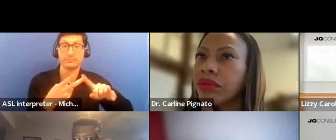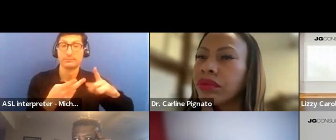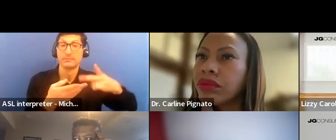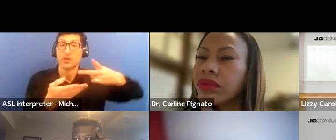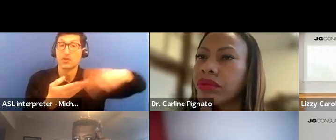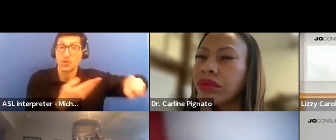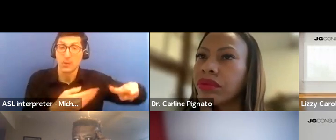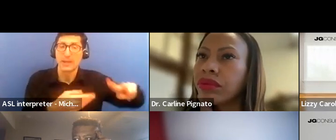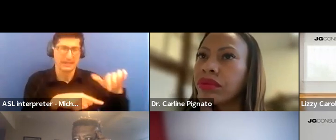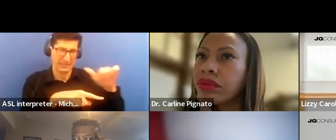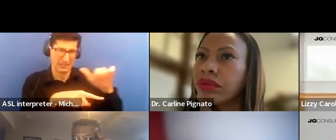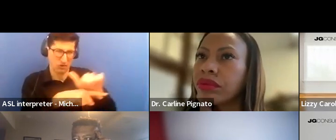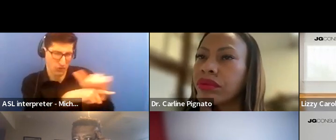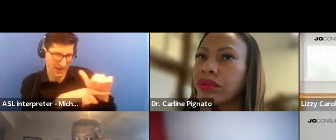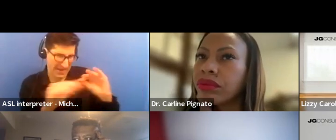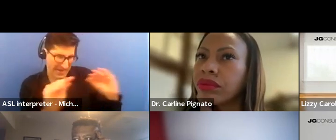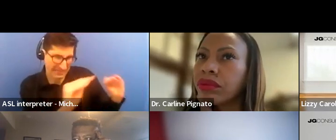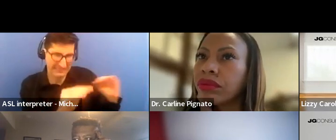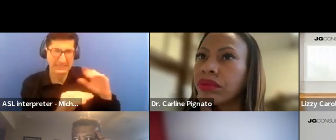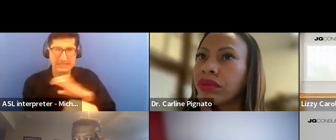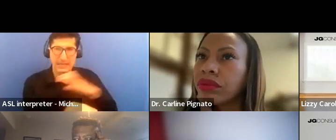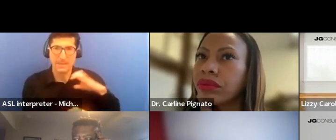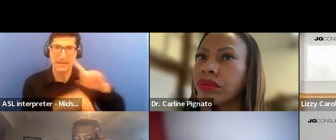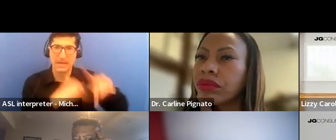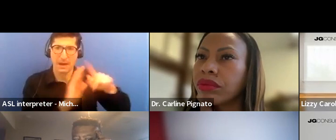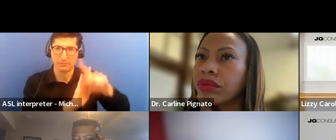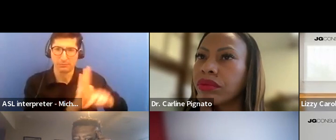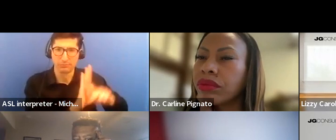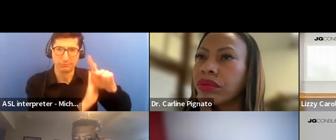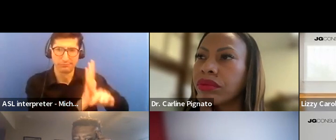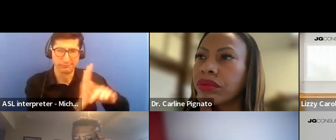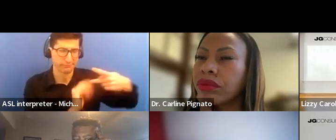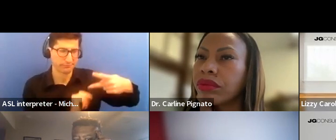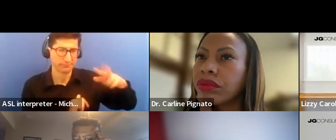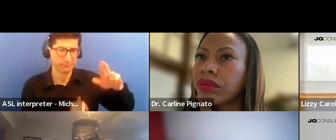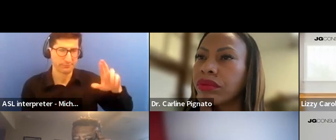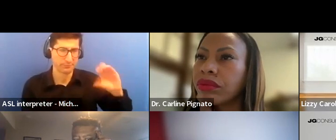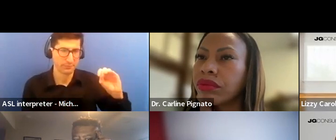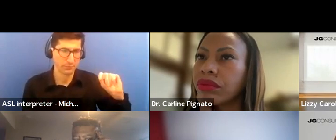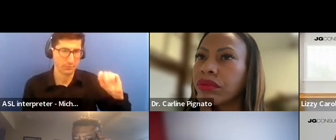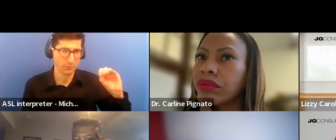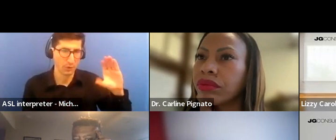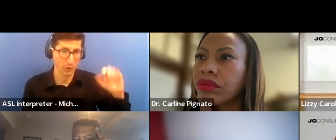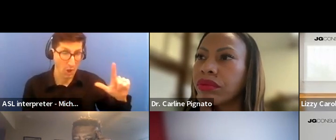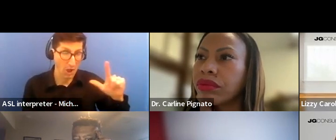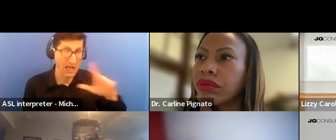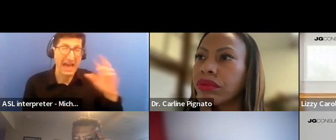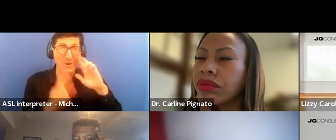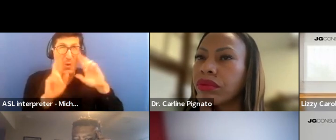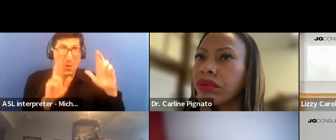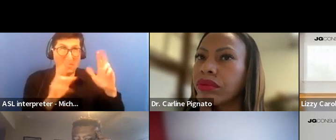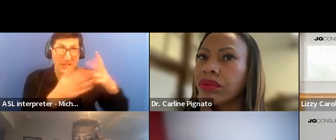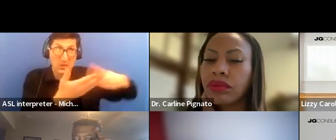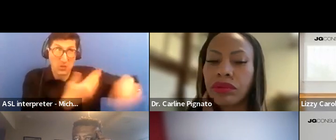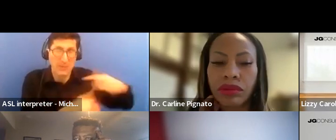of the committee on protocol. And hopefully at that time, we also lock down schedules.